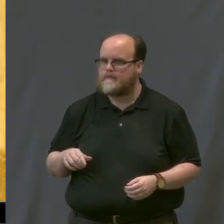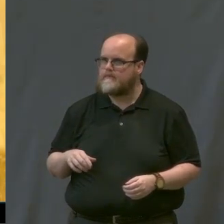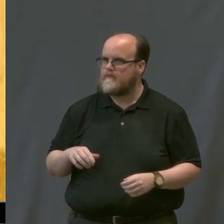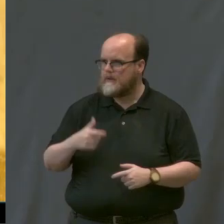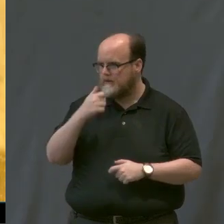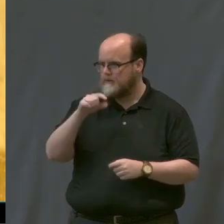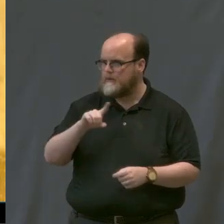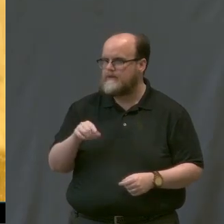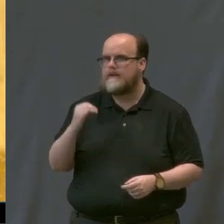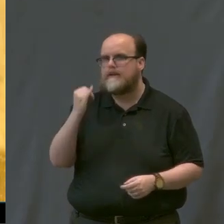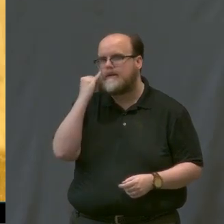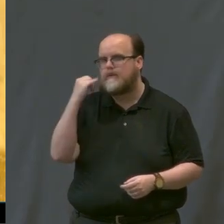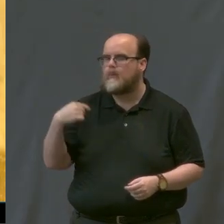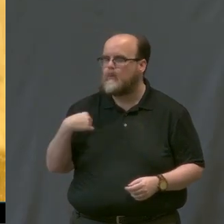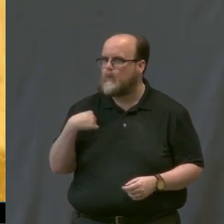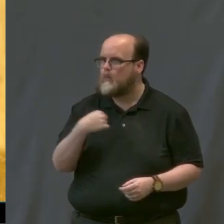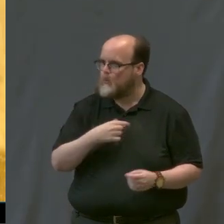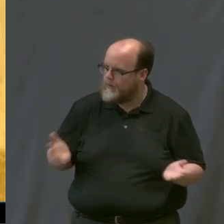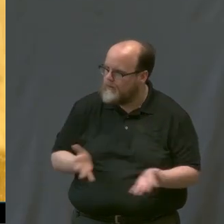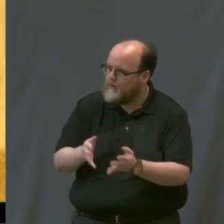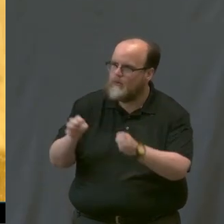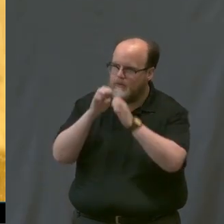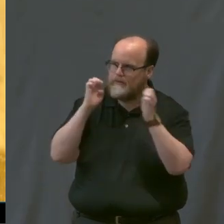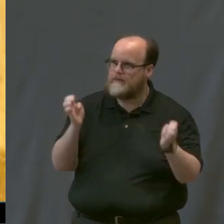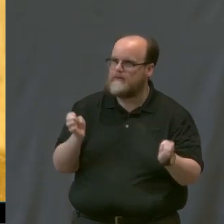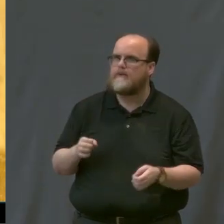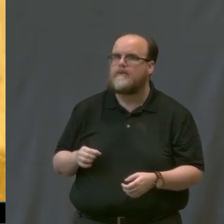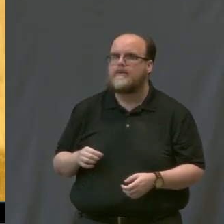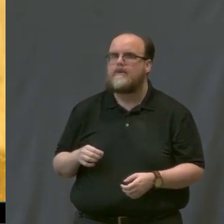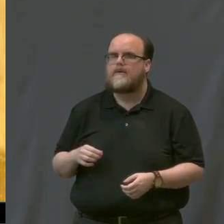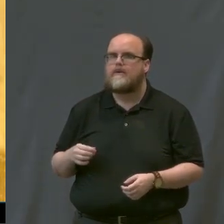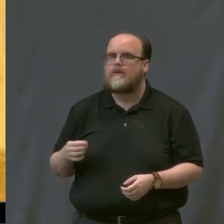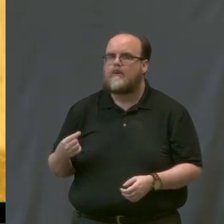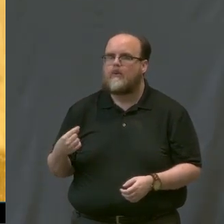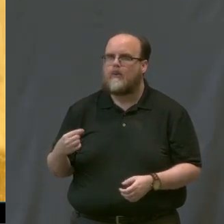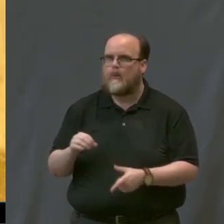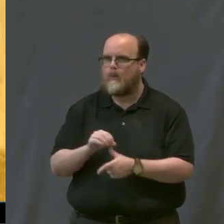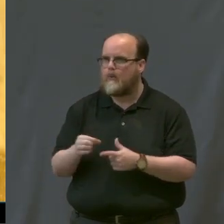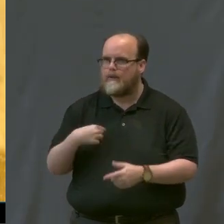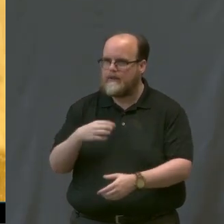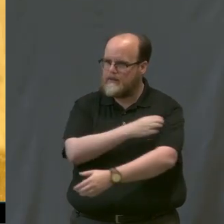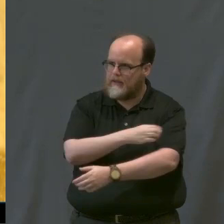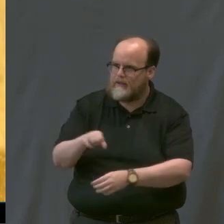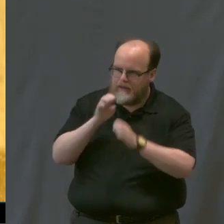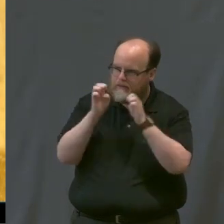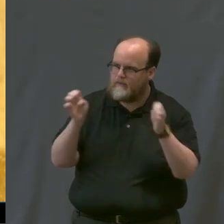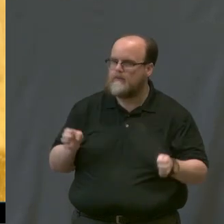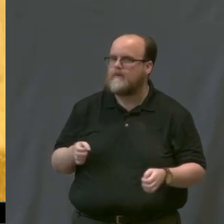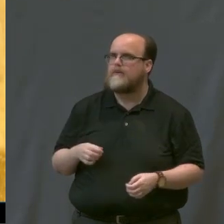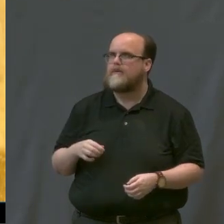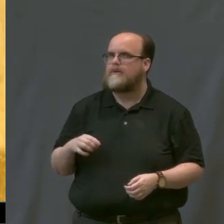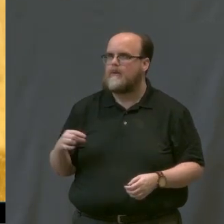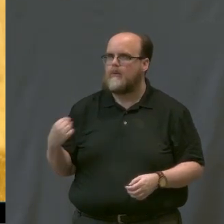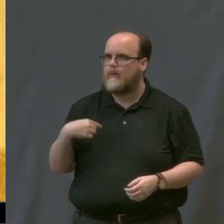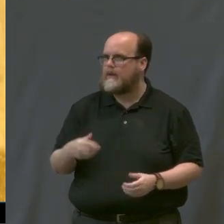question. If we encourage evil, or we enable evil, or we facilitate someone